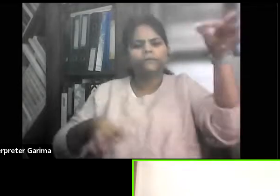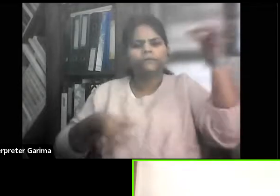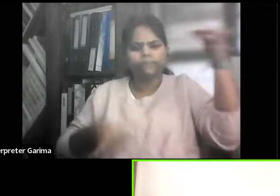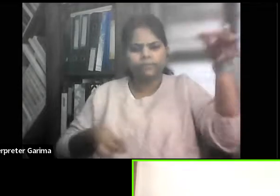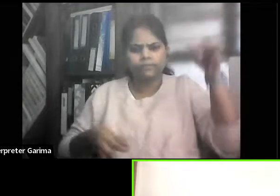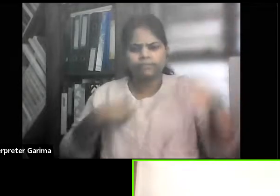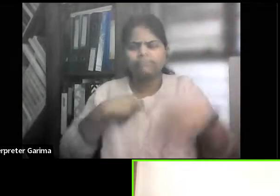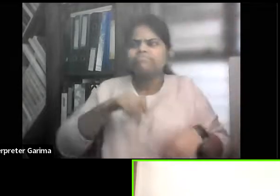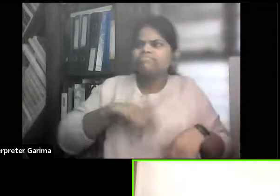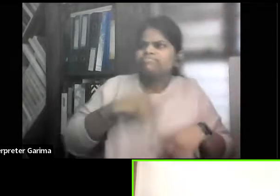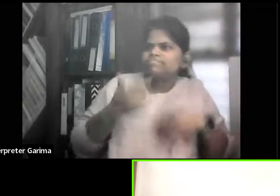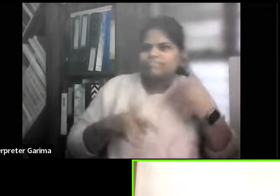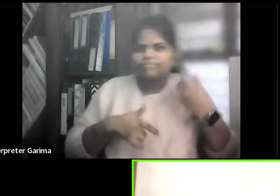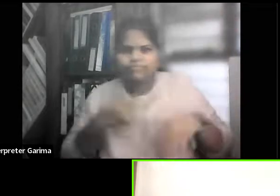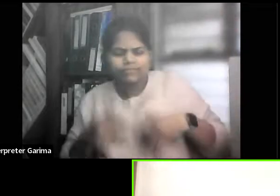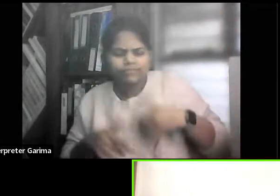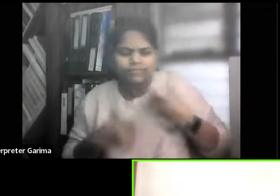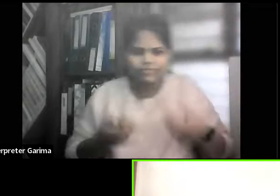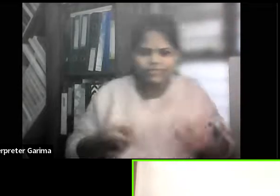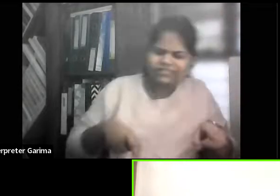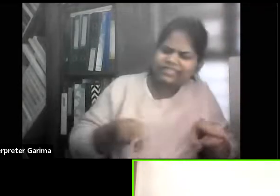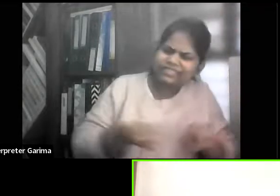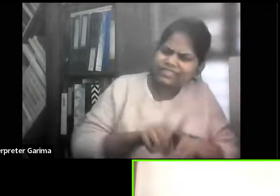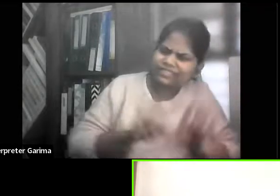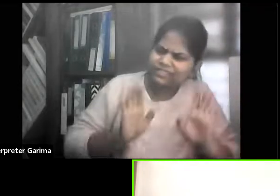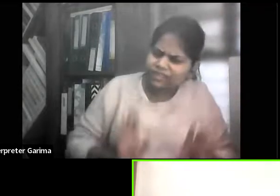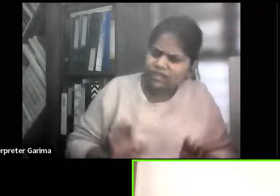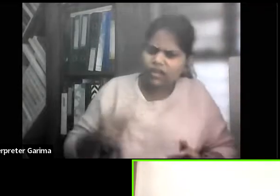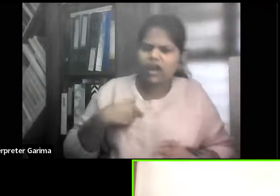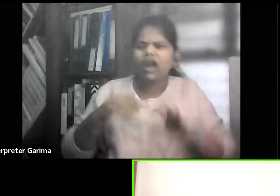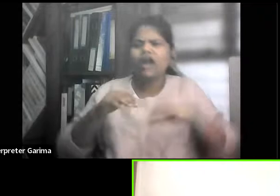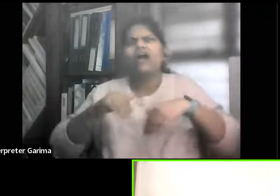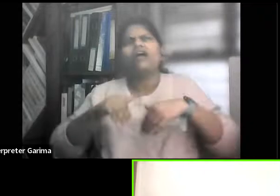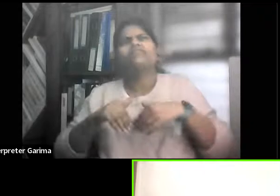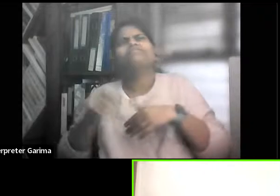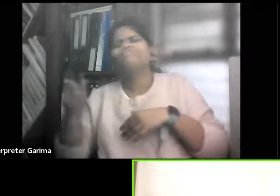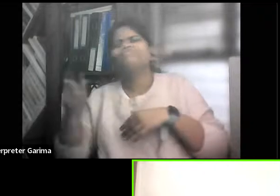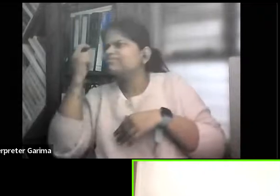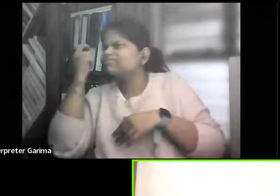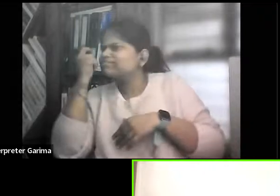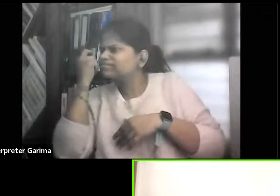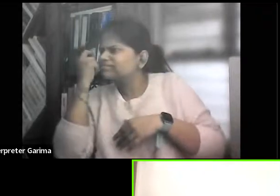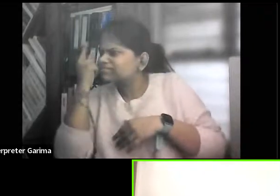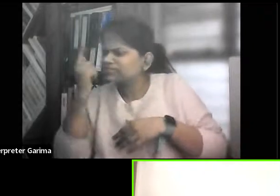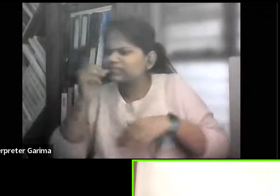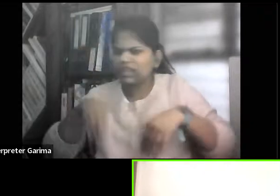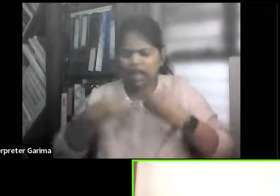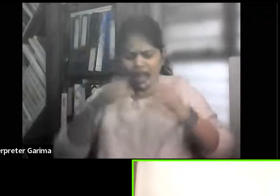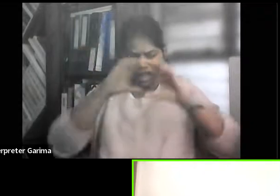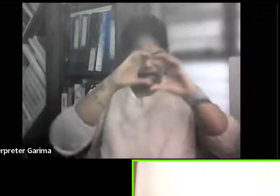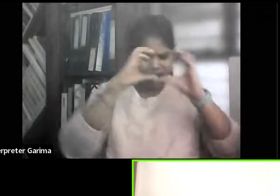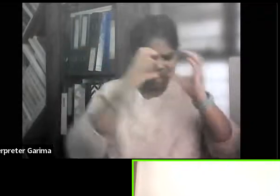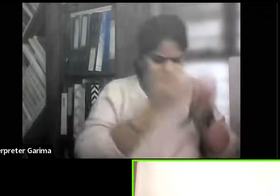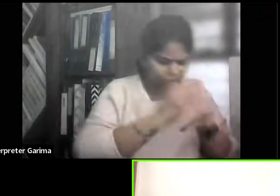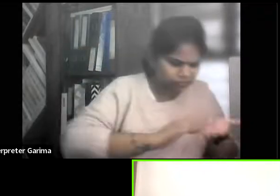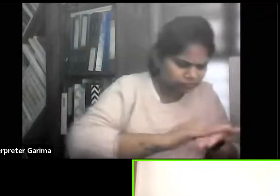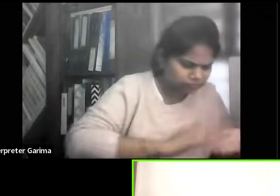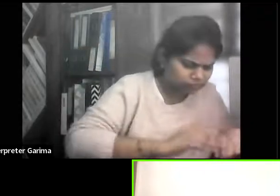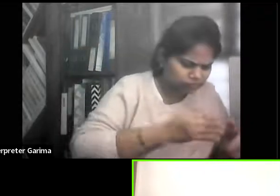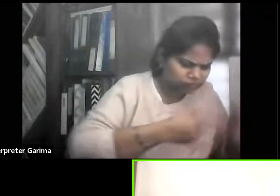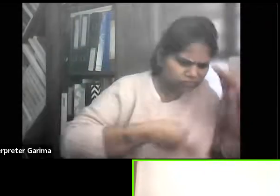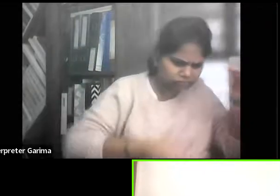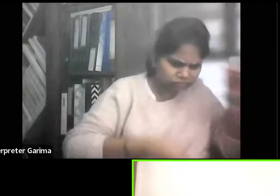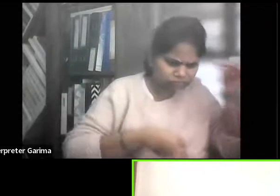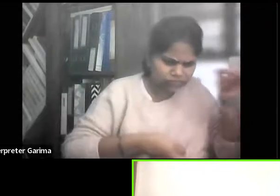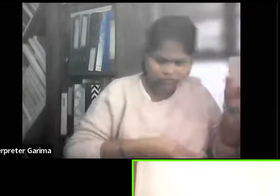me still remained in the fact in understanding how the memory of training within classroom space gets intersected with the act